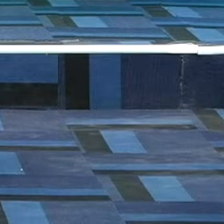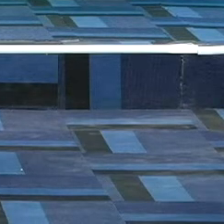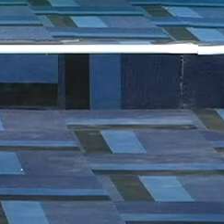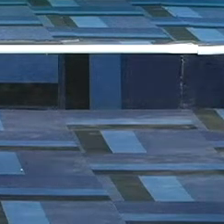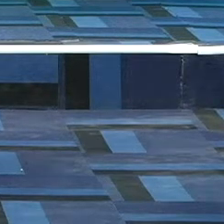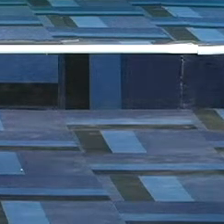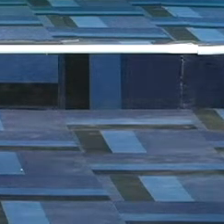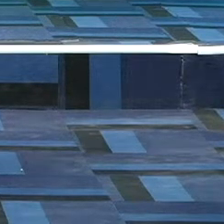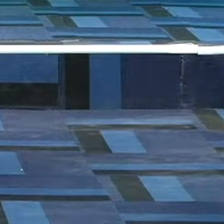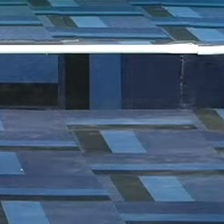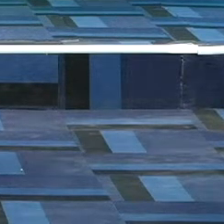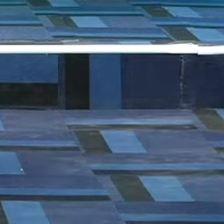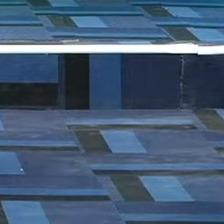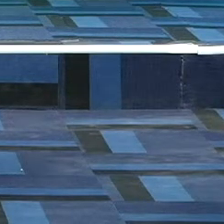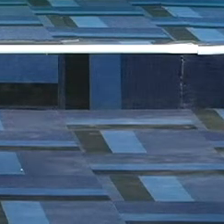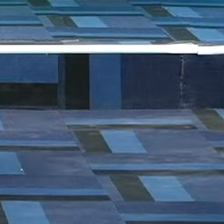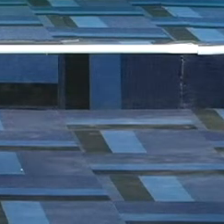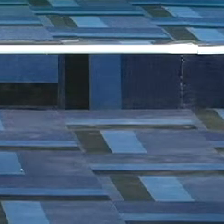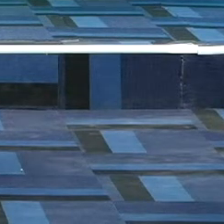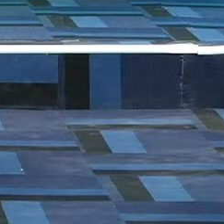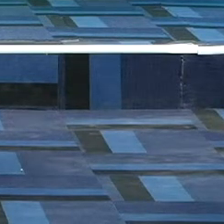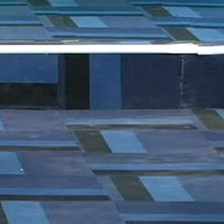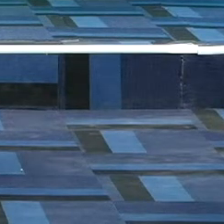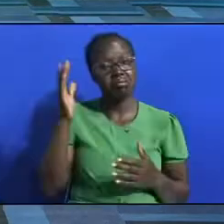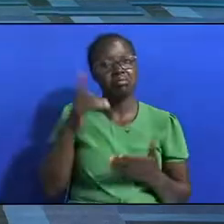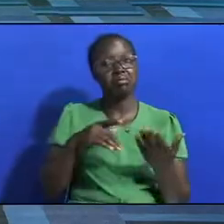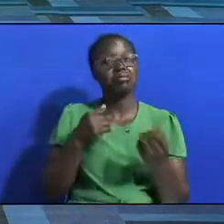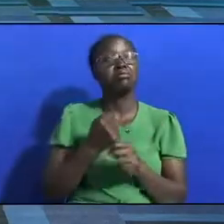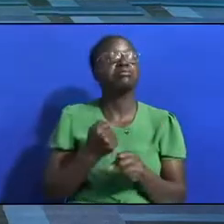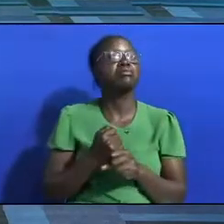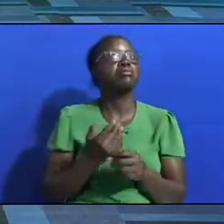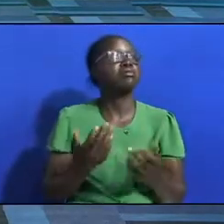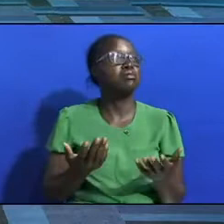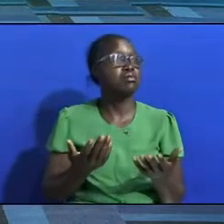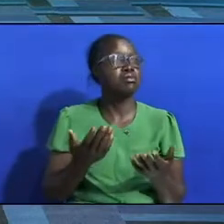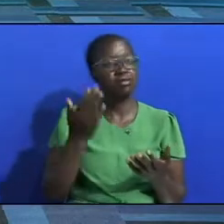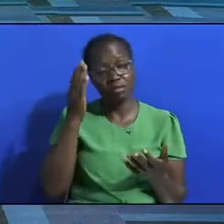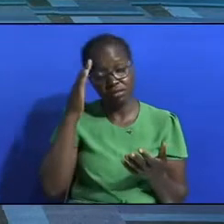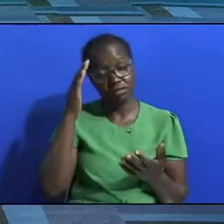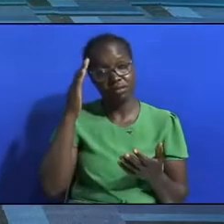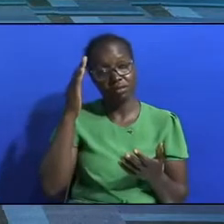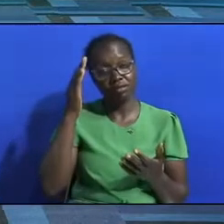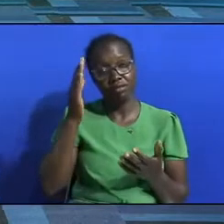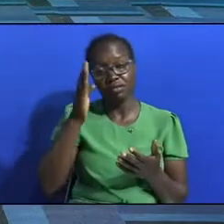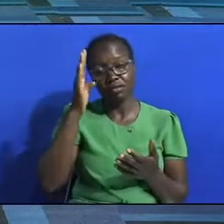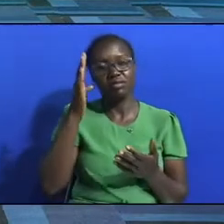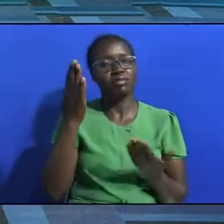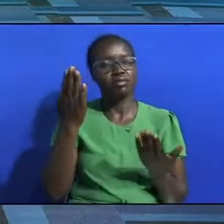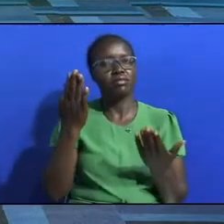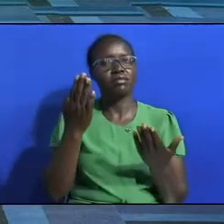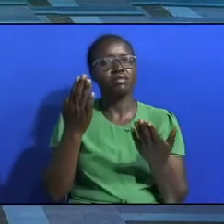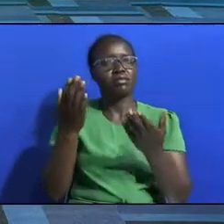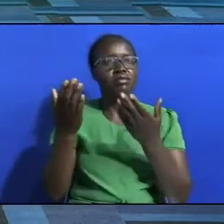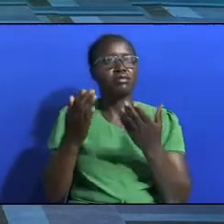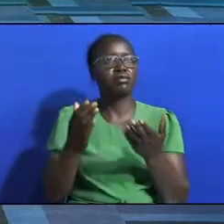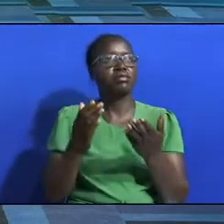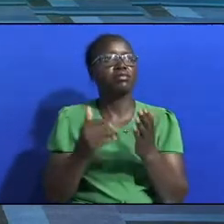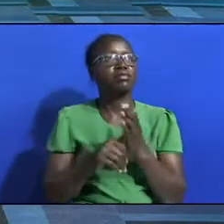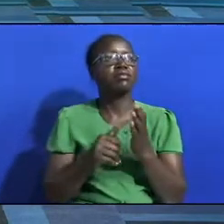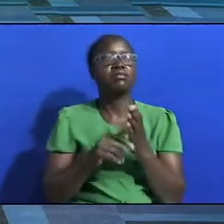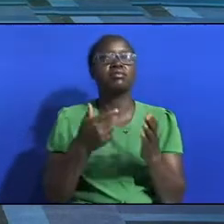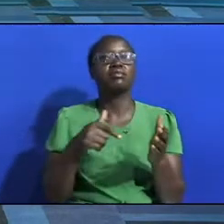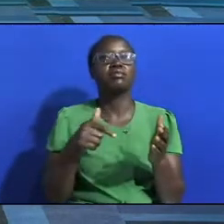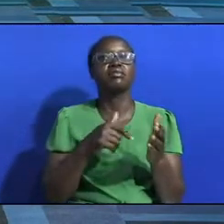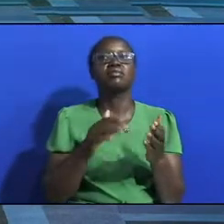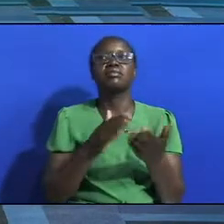you're so burdened and you don't even know what to do? Do you know that God is bigger than our problems? So we're going to